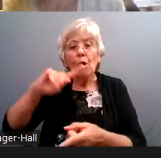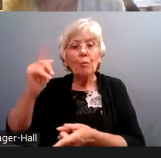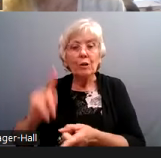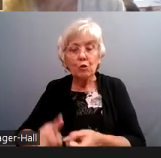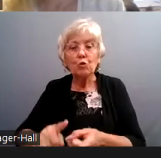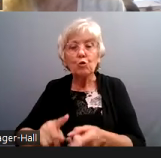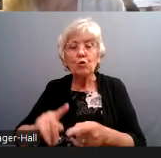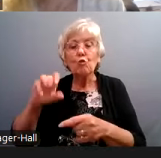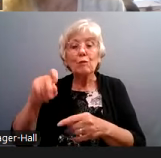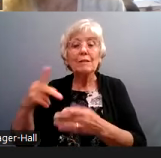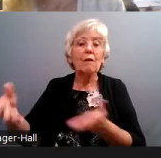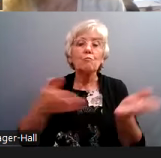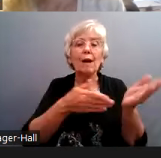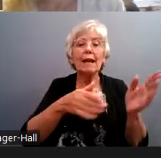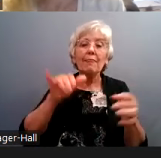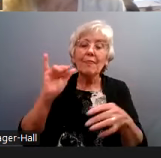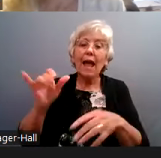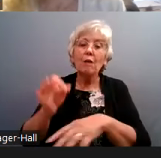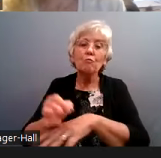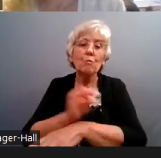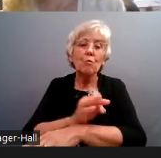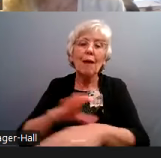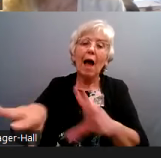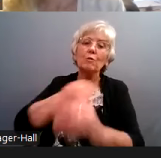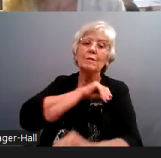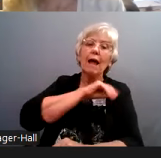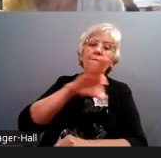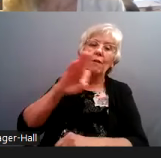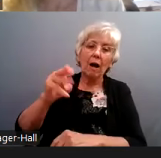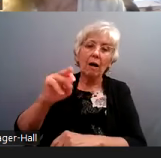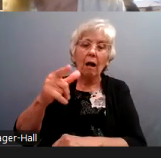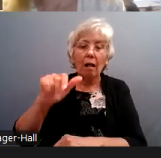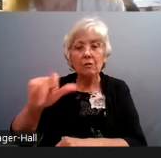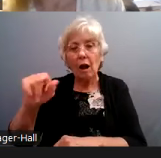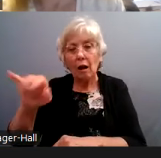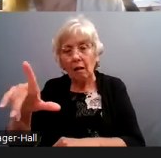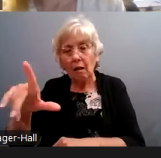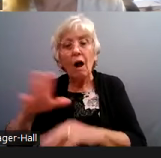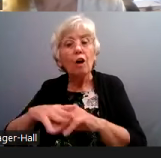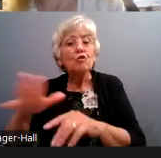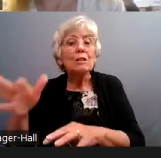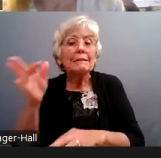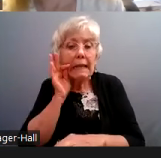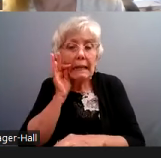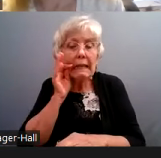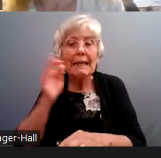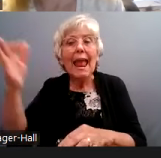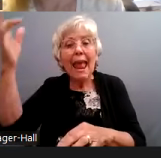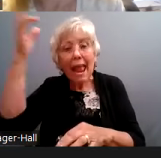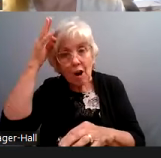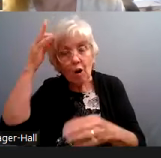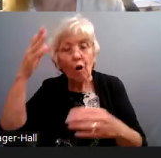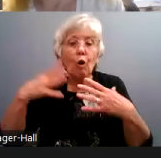ringworm outside of the fungal jungle on your skin, hair, clothes, and shoes, because we certainly don't want to be passing any of